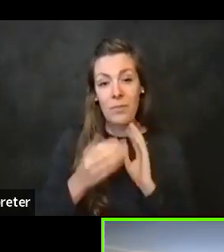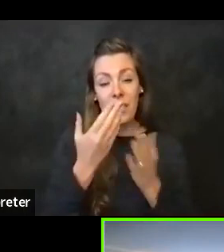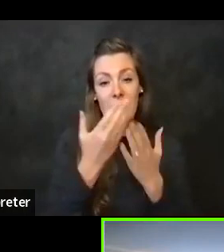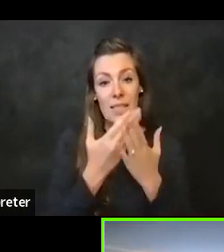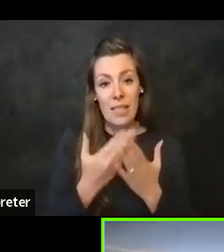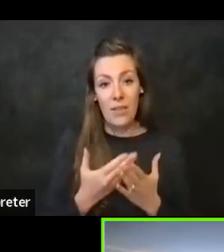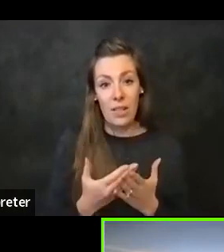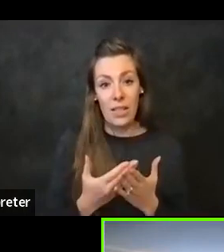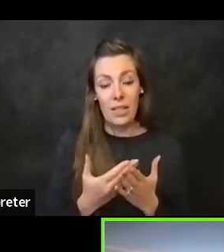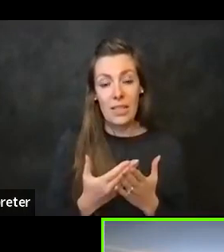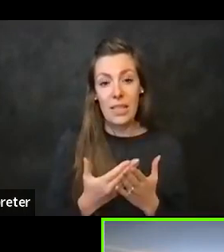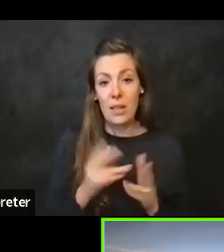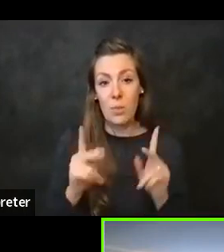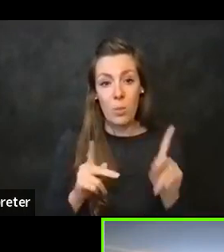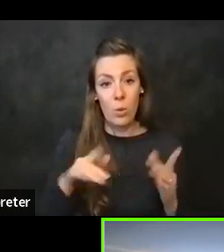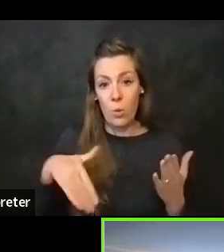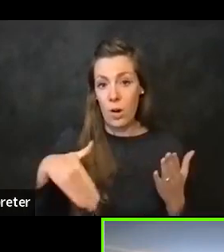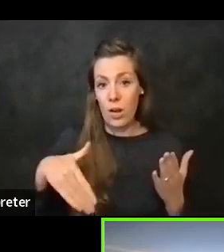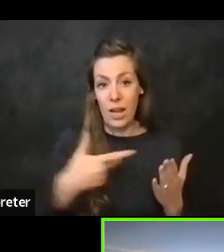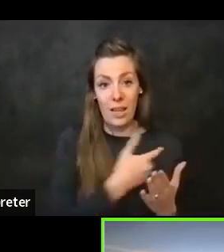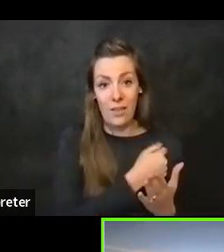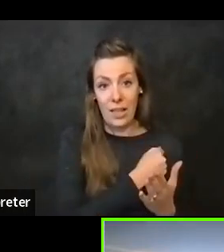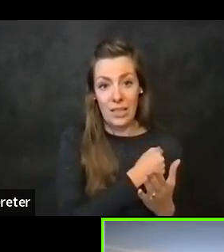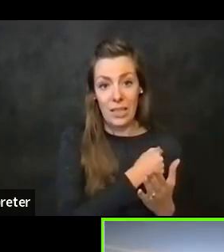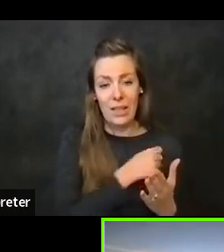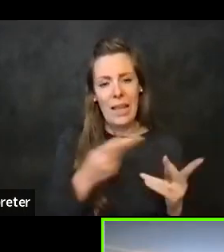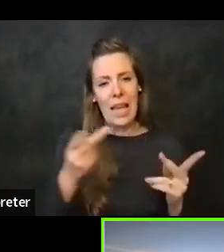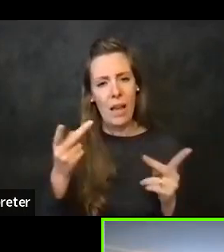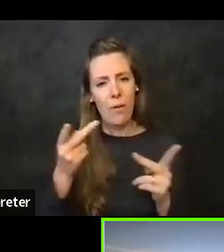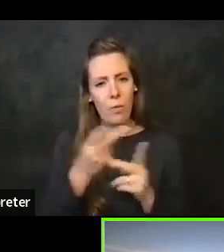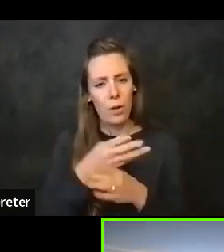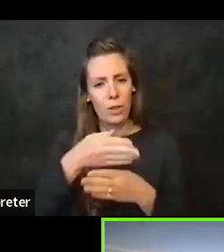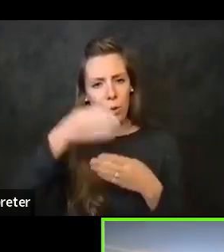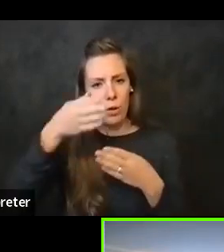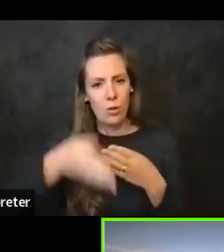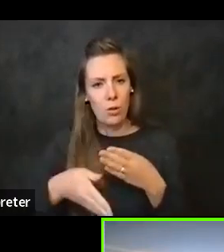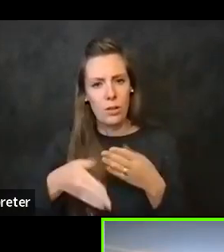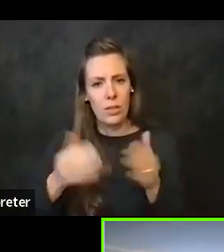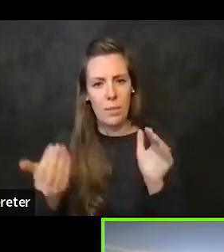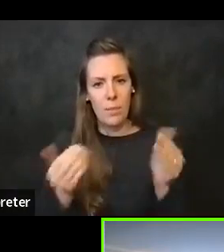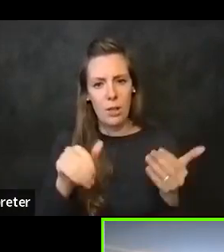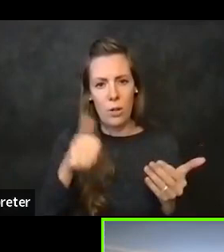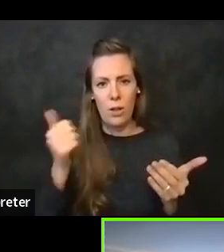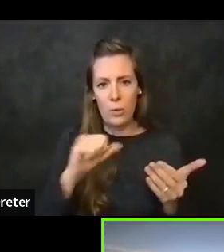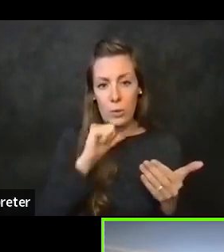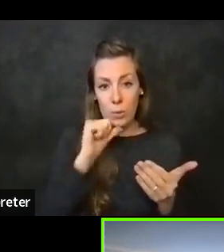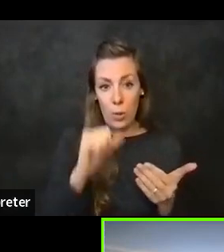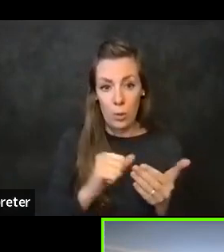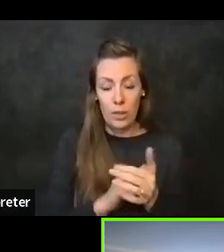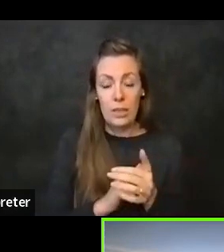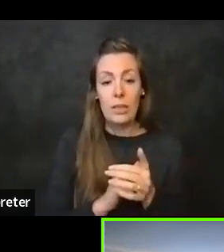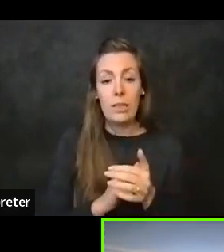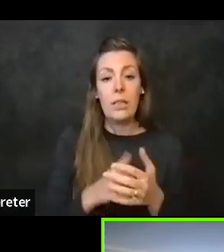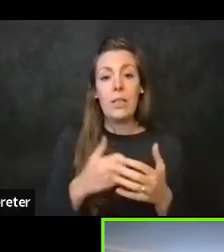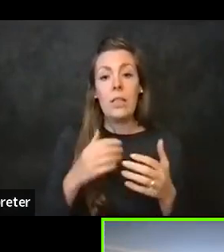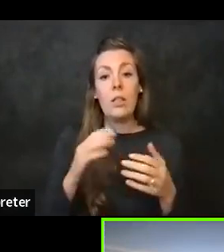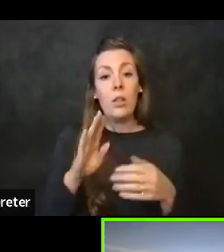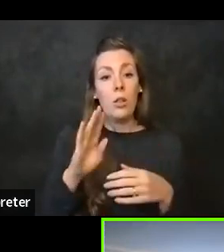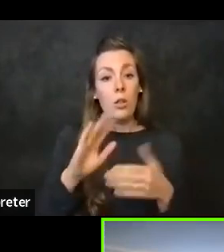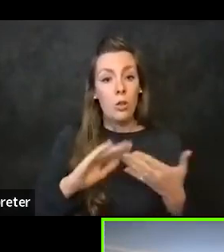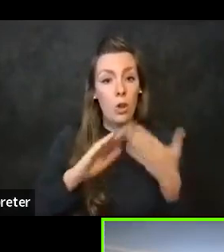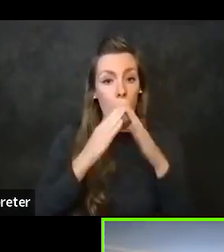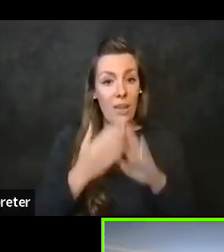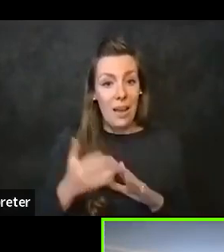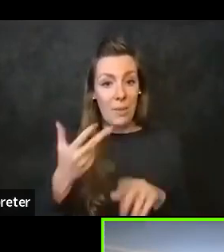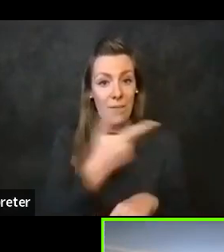unvaccinated individuals experience much worse outcomes from COVID than vaccinated individuals. So getting vaccinated,